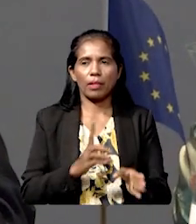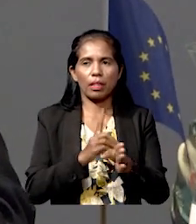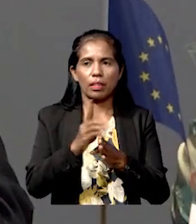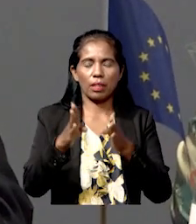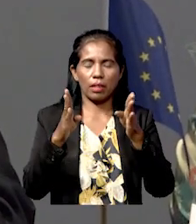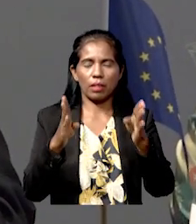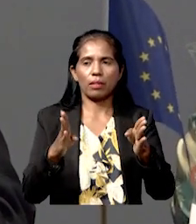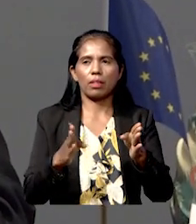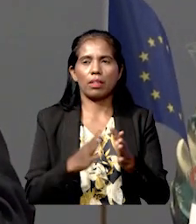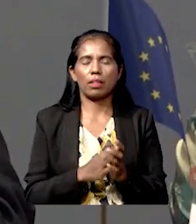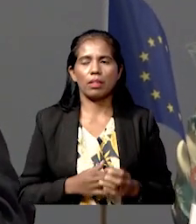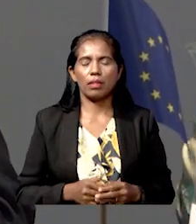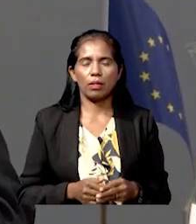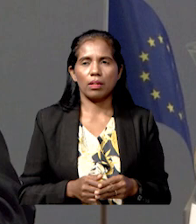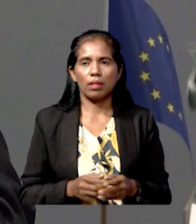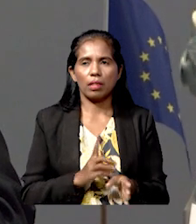bodies,